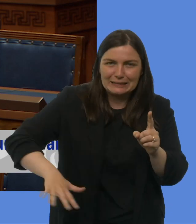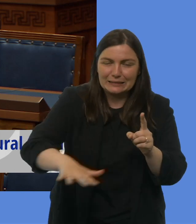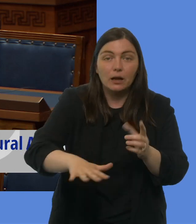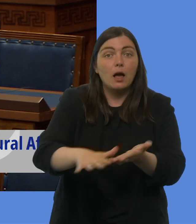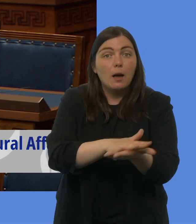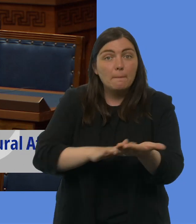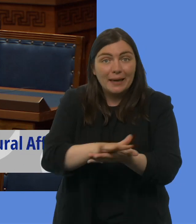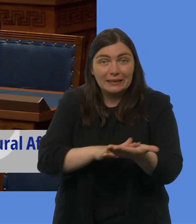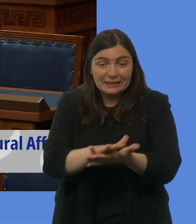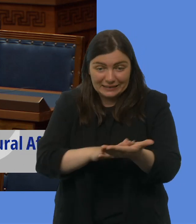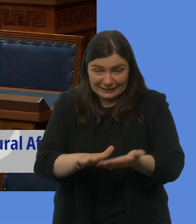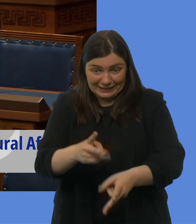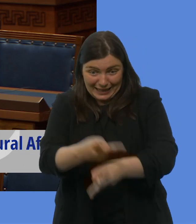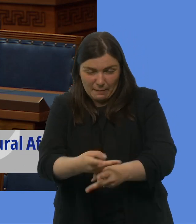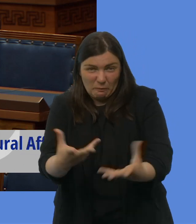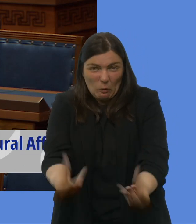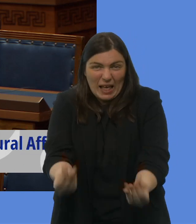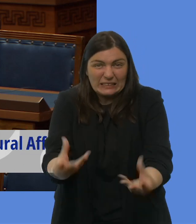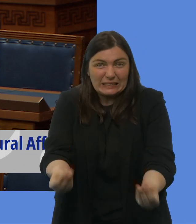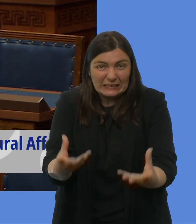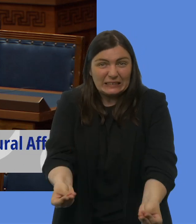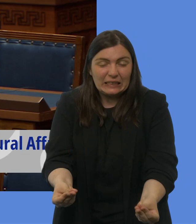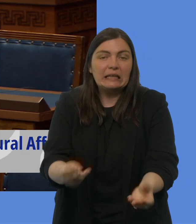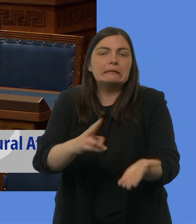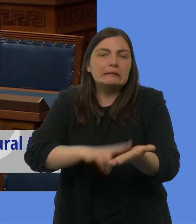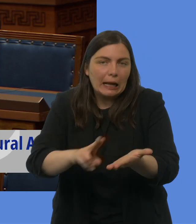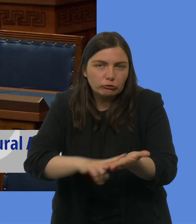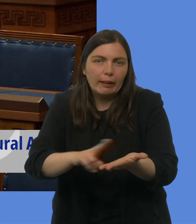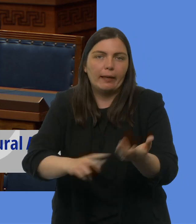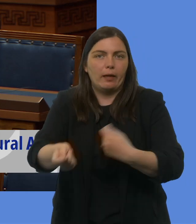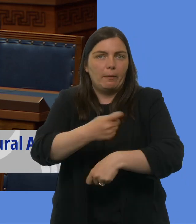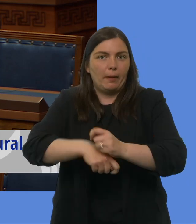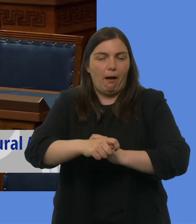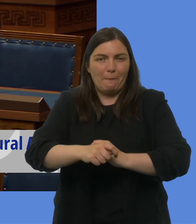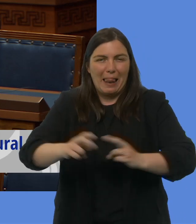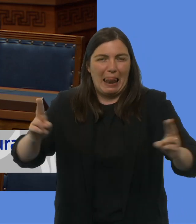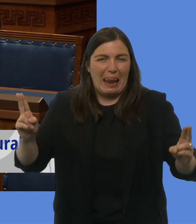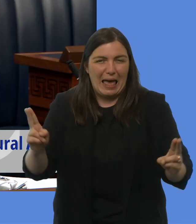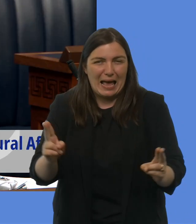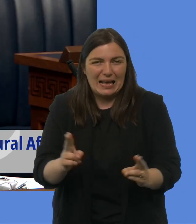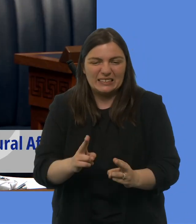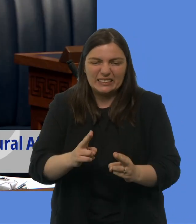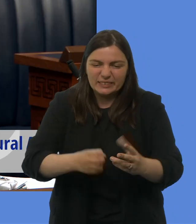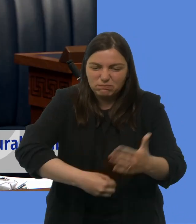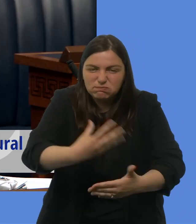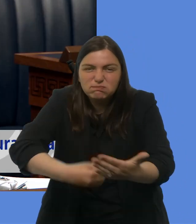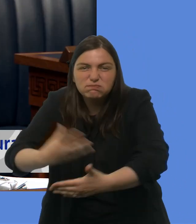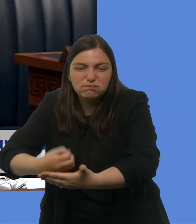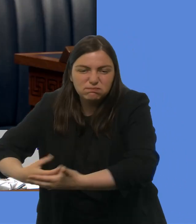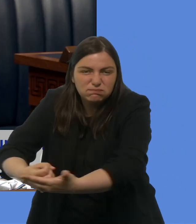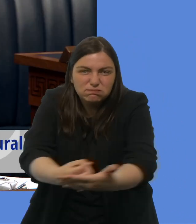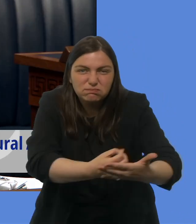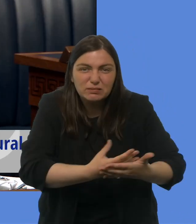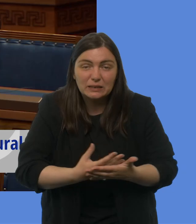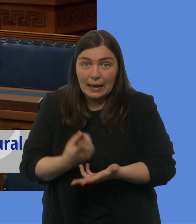and growth of key plants, which then naturally limit the dominance of shrubs, heather, grasses which favour drier